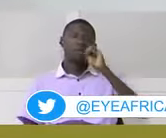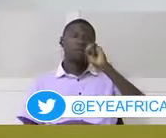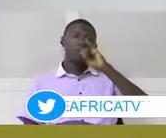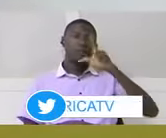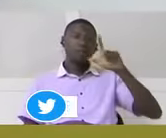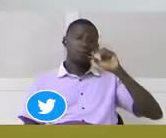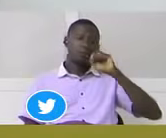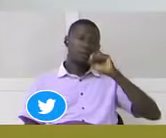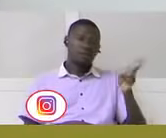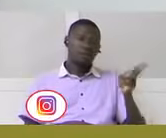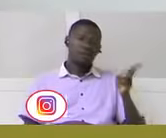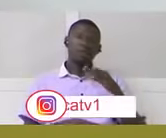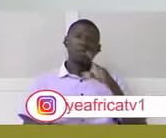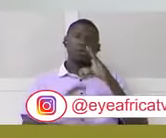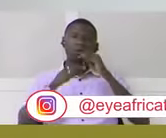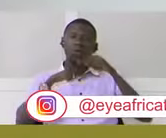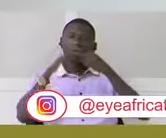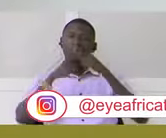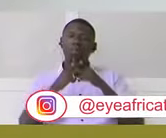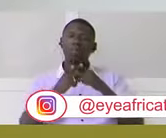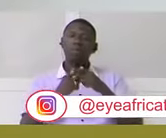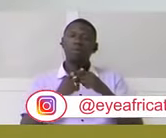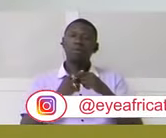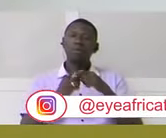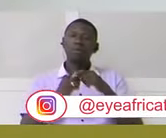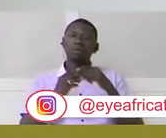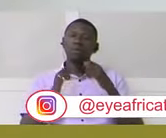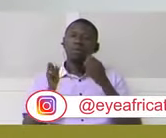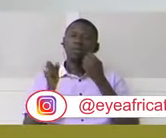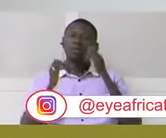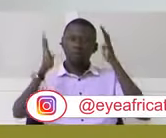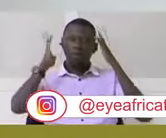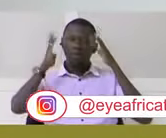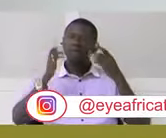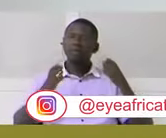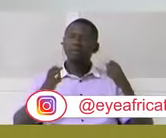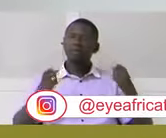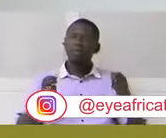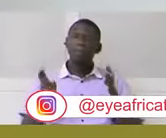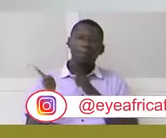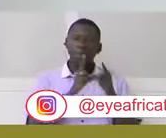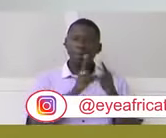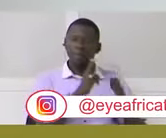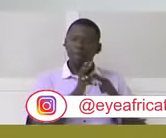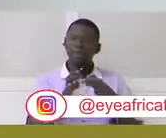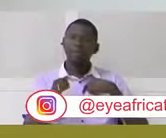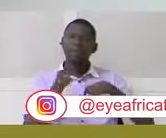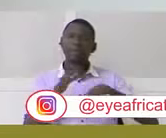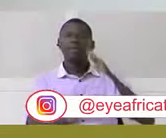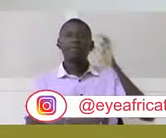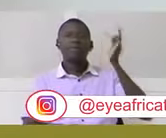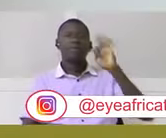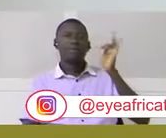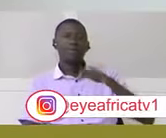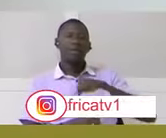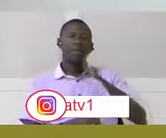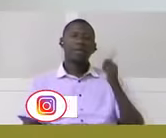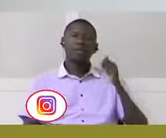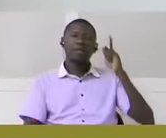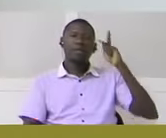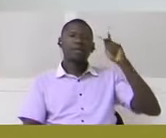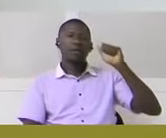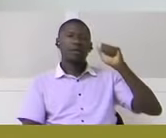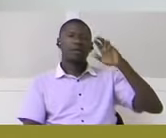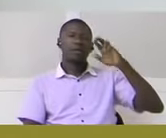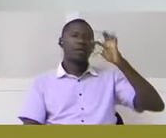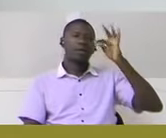carton. Aliya of this suñ affaire. Aliya moy le Lamin Silla la ko makan laban rabe meme fo kan farafegne la carton boy kanor min keta je wul mankentu la hajiti.